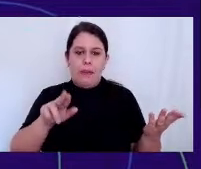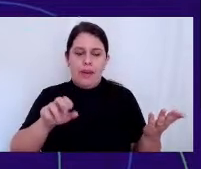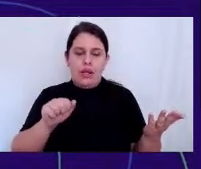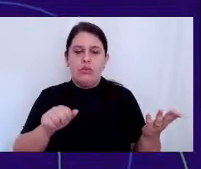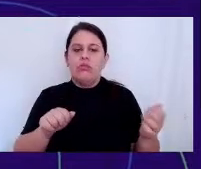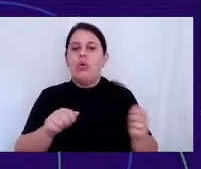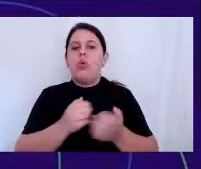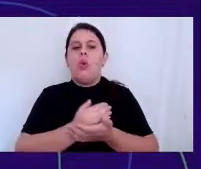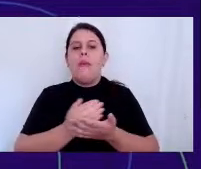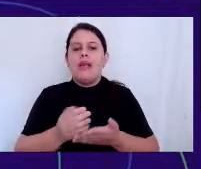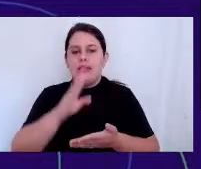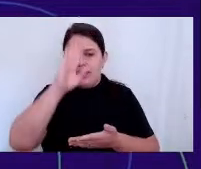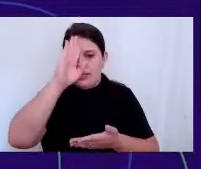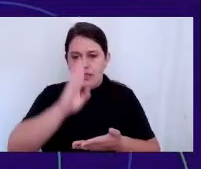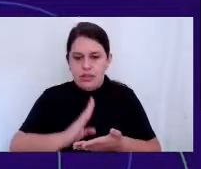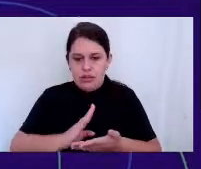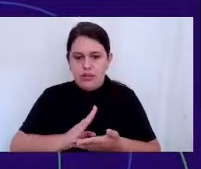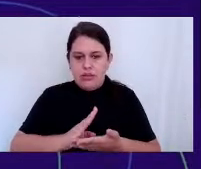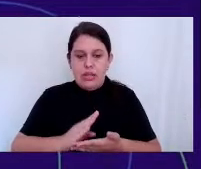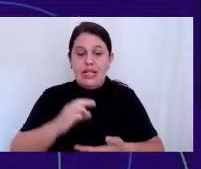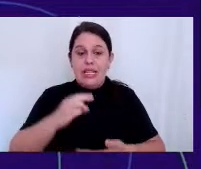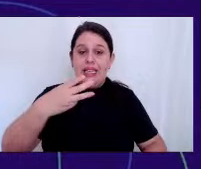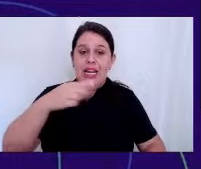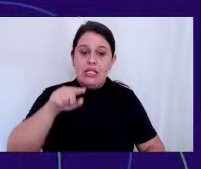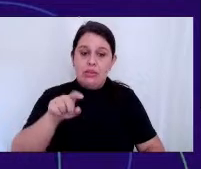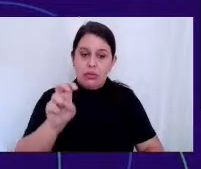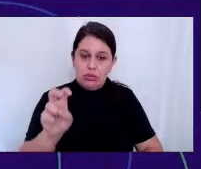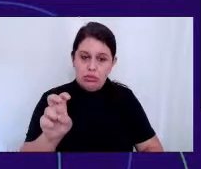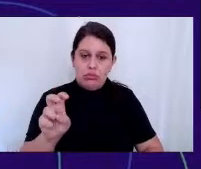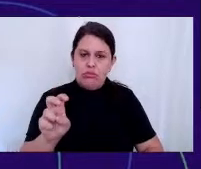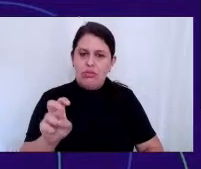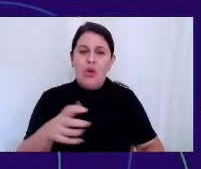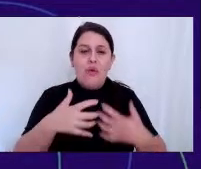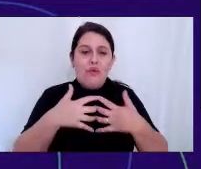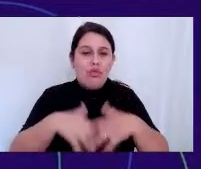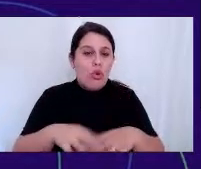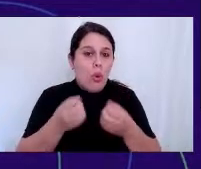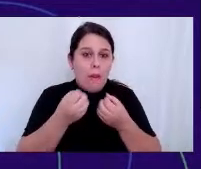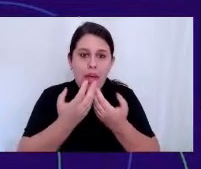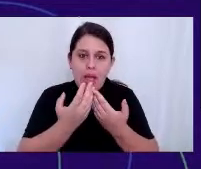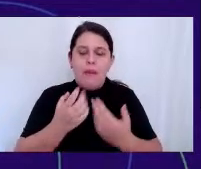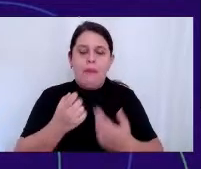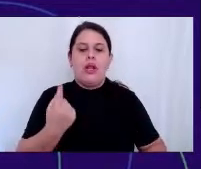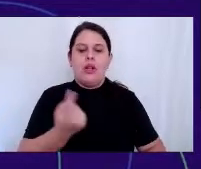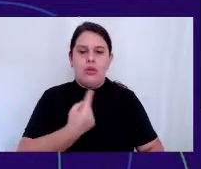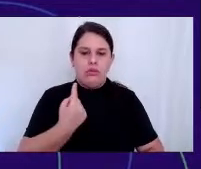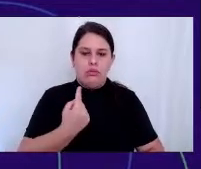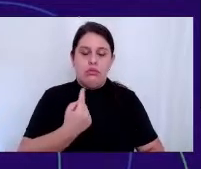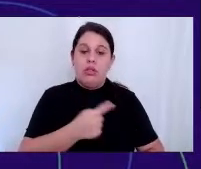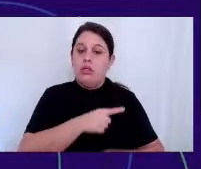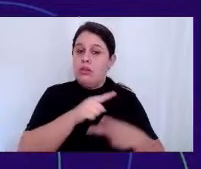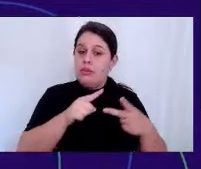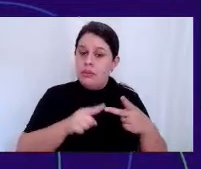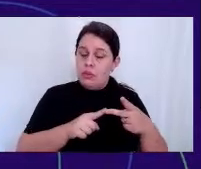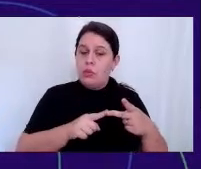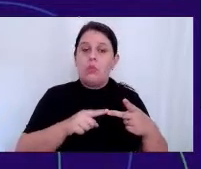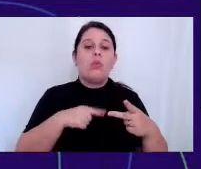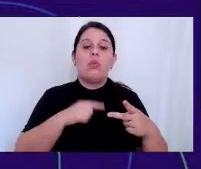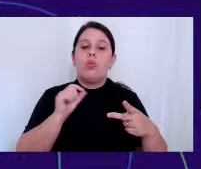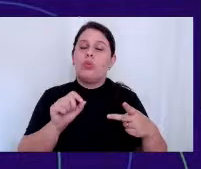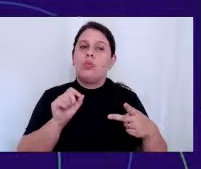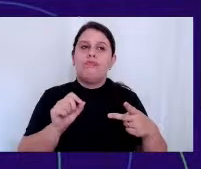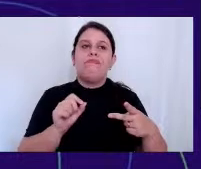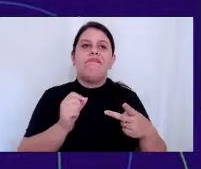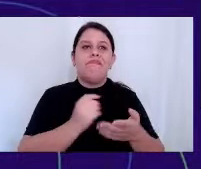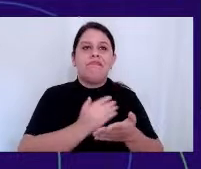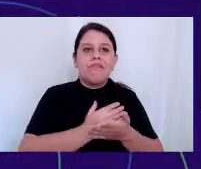that has worked just fine for us. And the second step was around becoming what I said is a prompt engineer. Right,